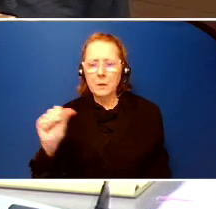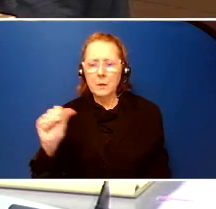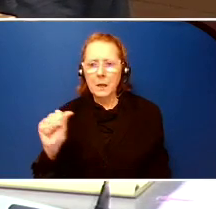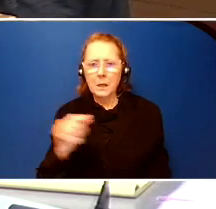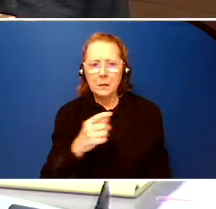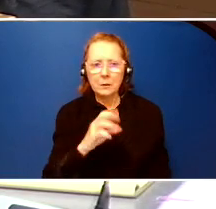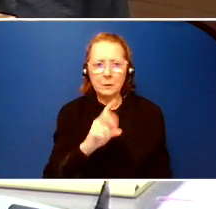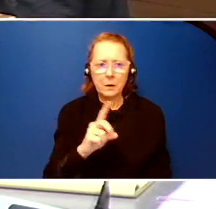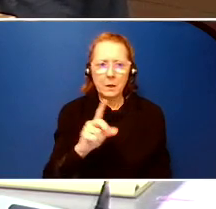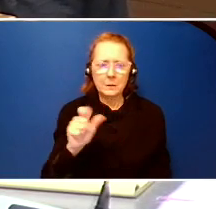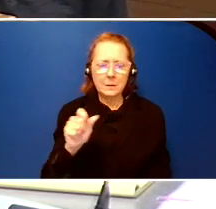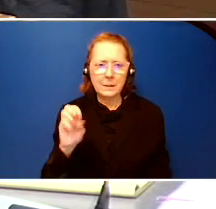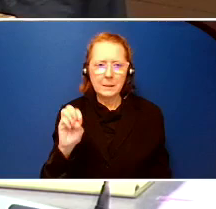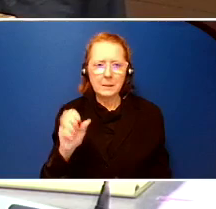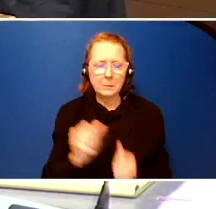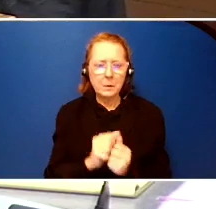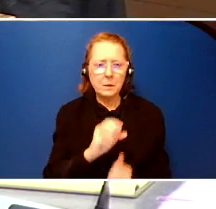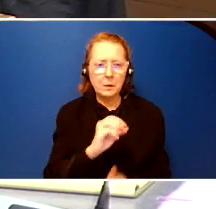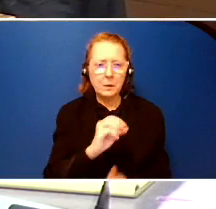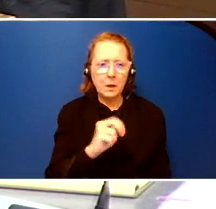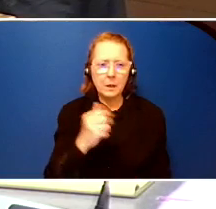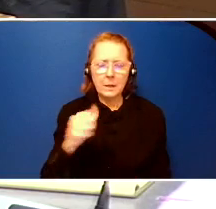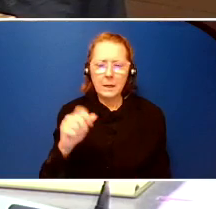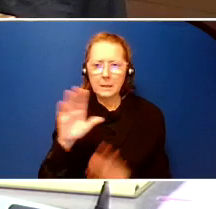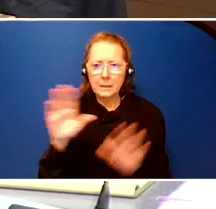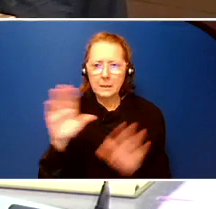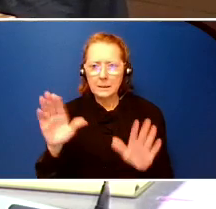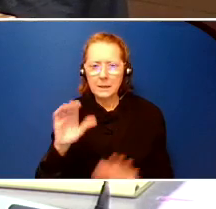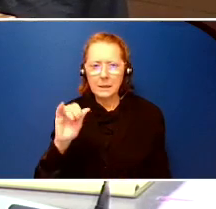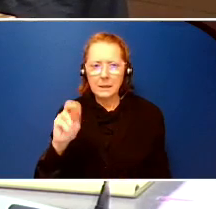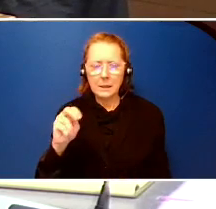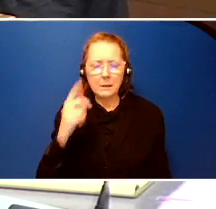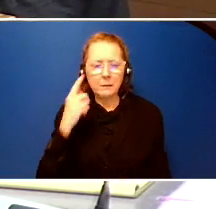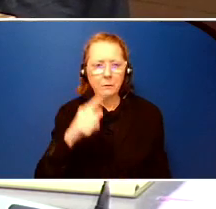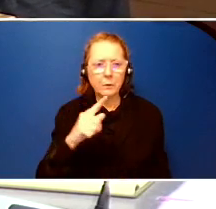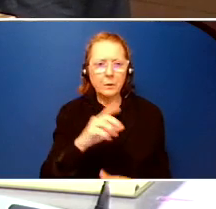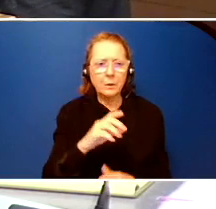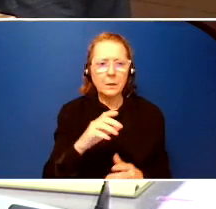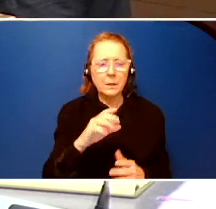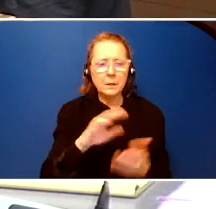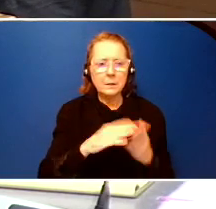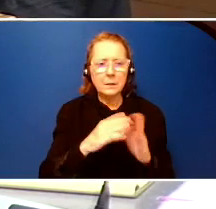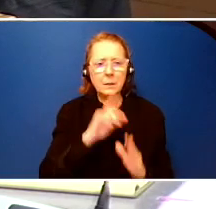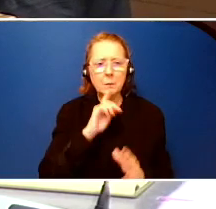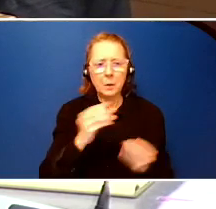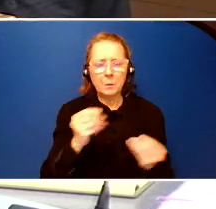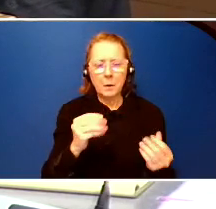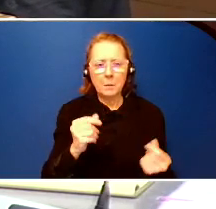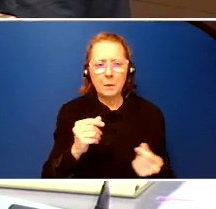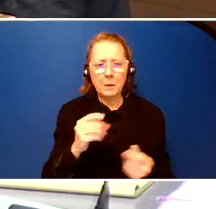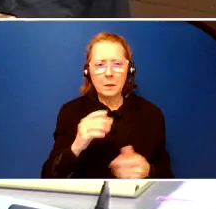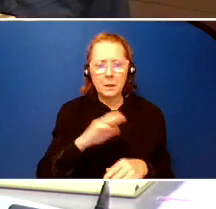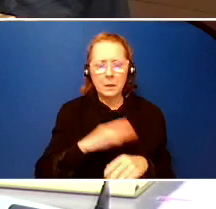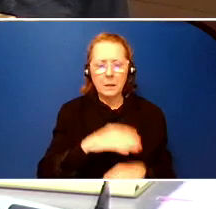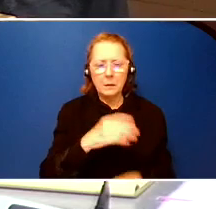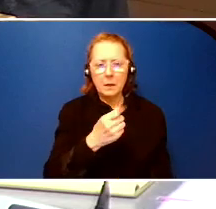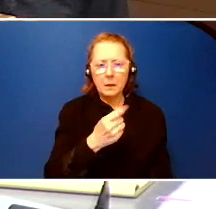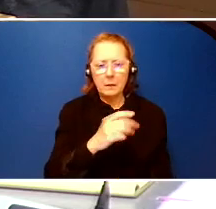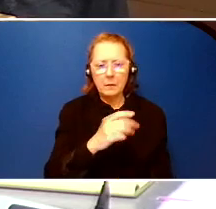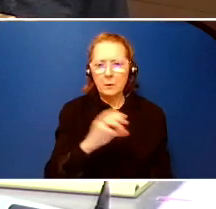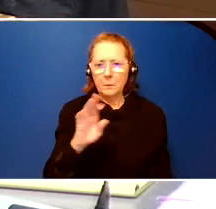Any Sunday, Inc. for city-owned real property located in the 1100 block of Edgewater Street